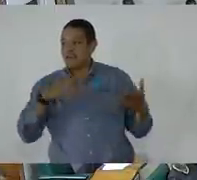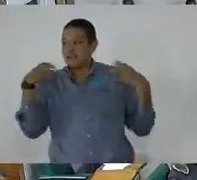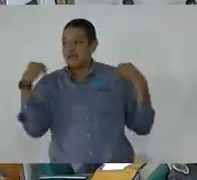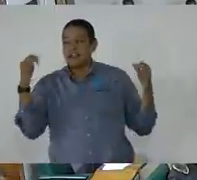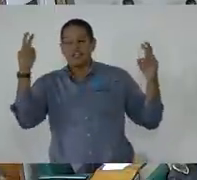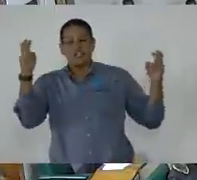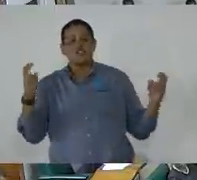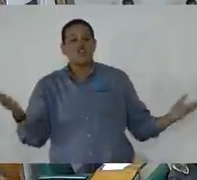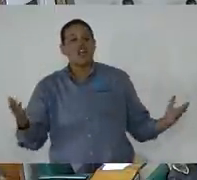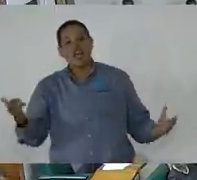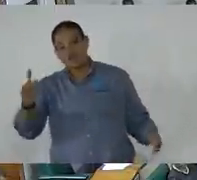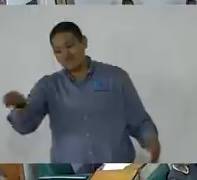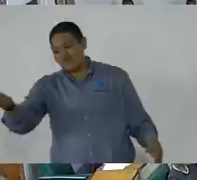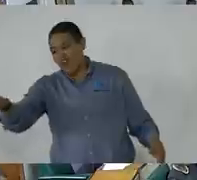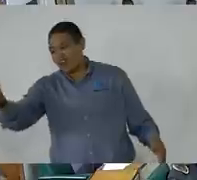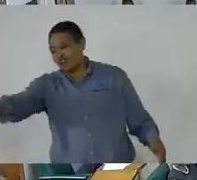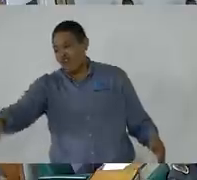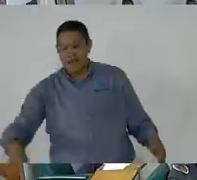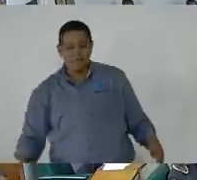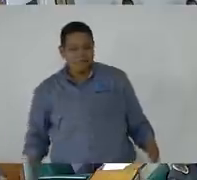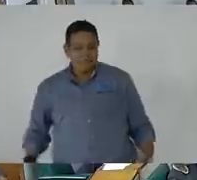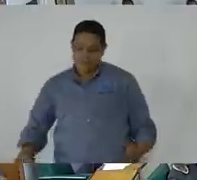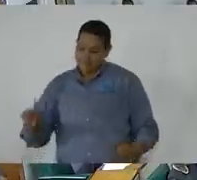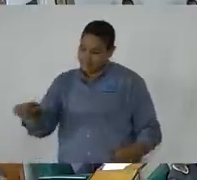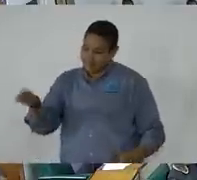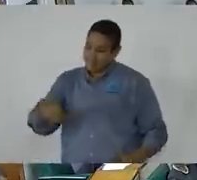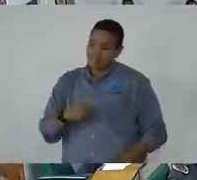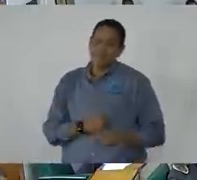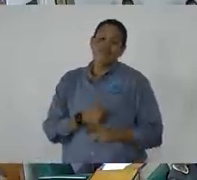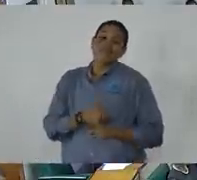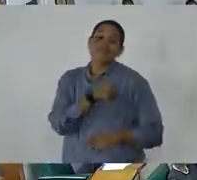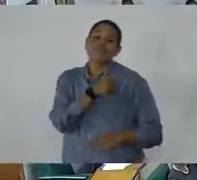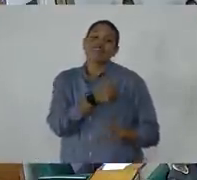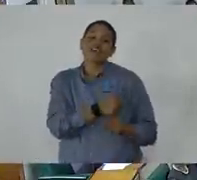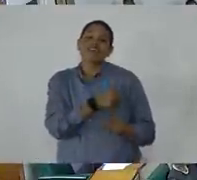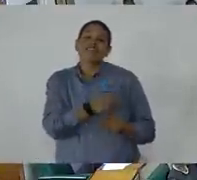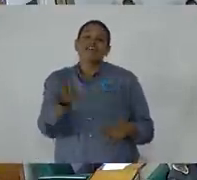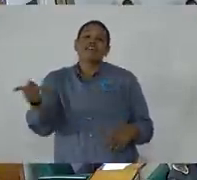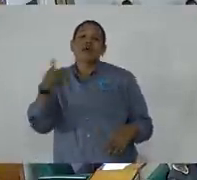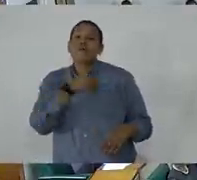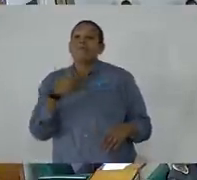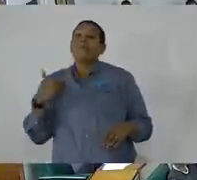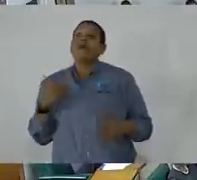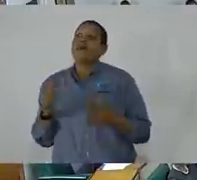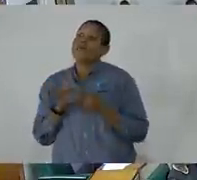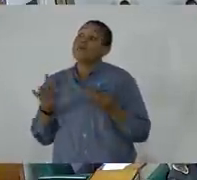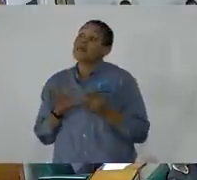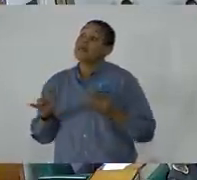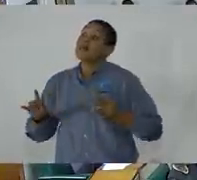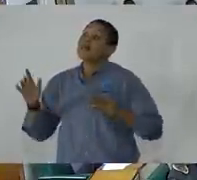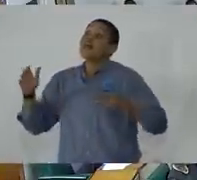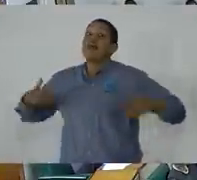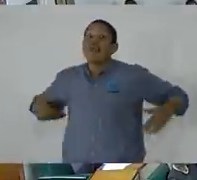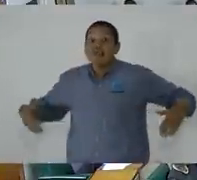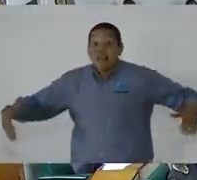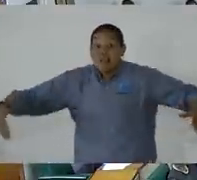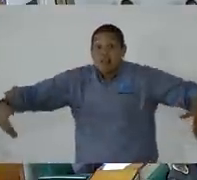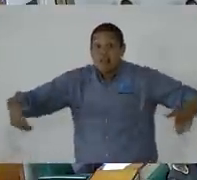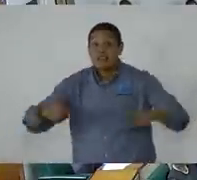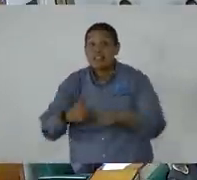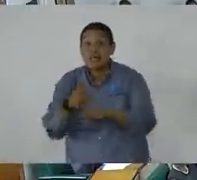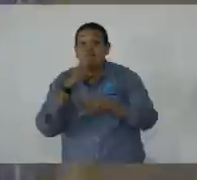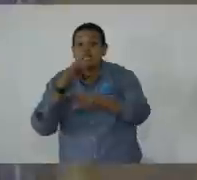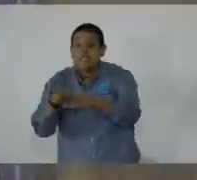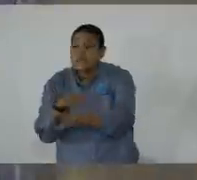because the member has had the effrontery to make the statement that he has, I am not going to sit and